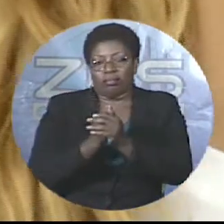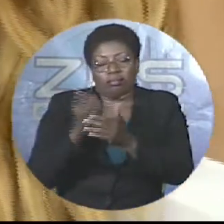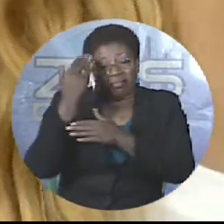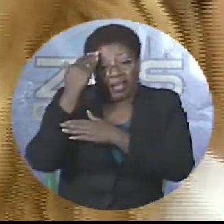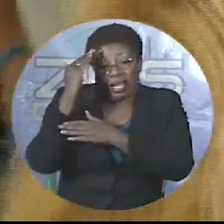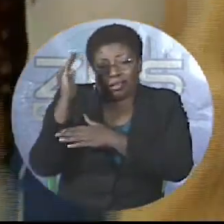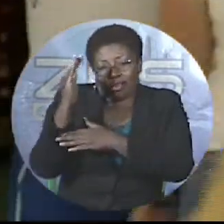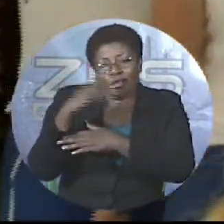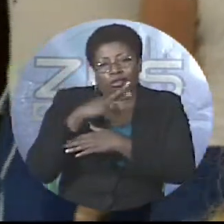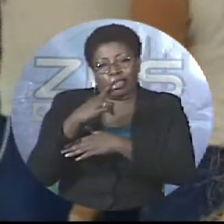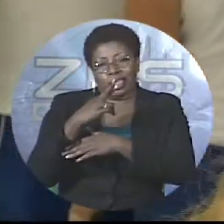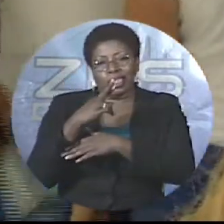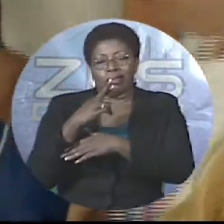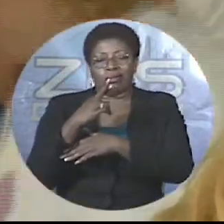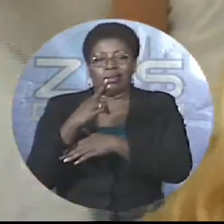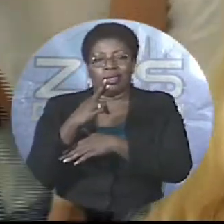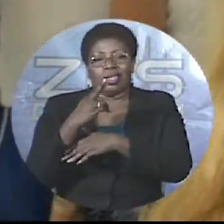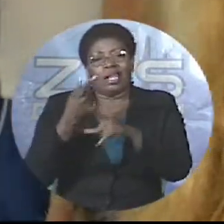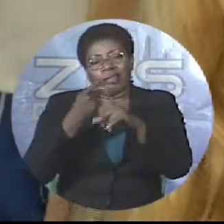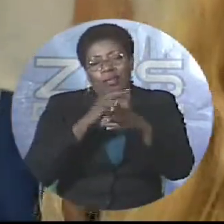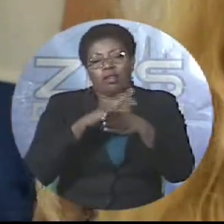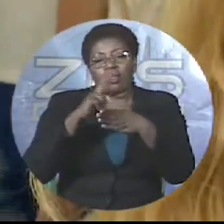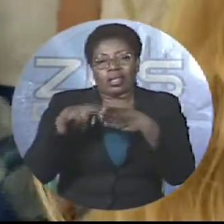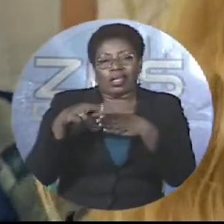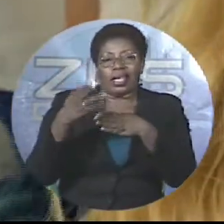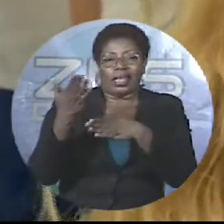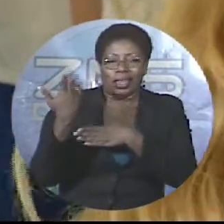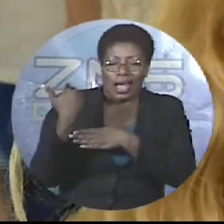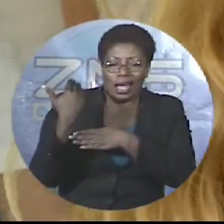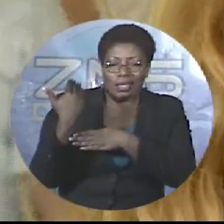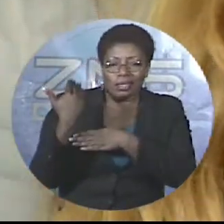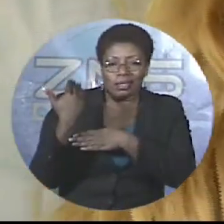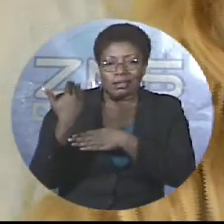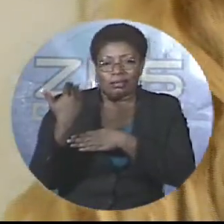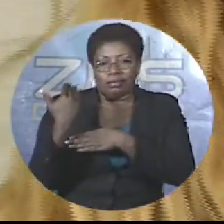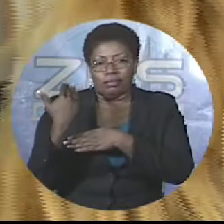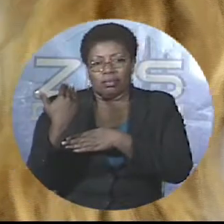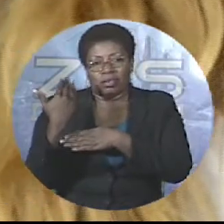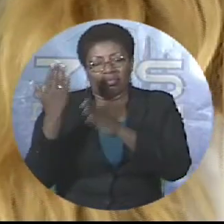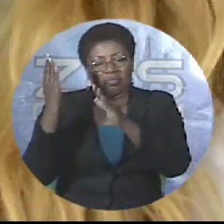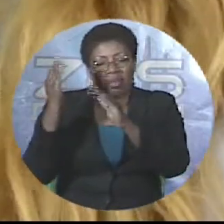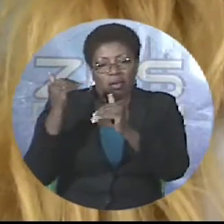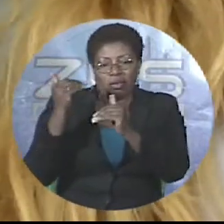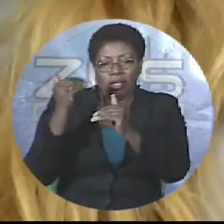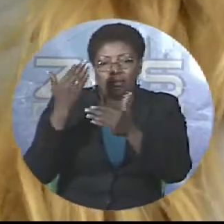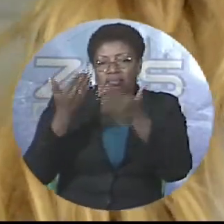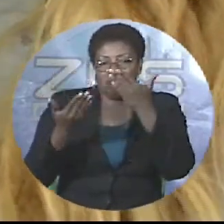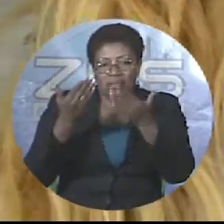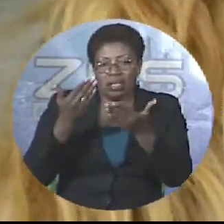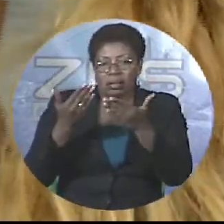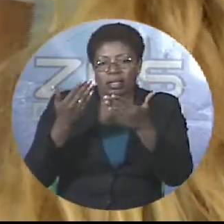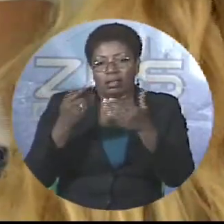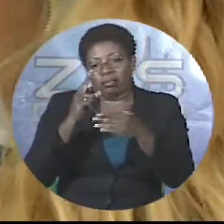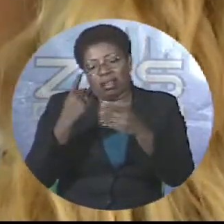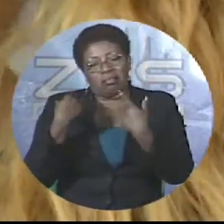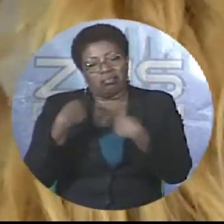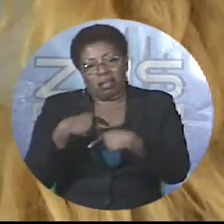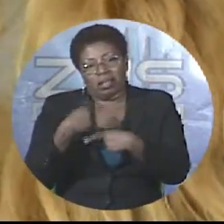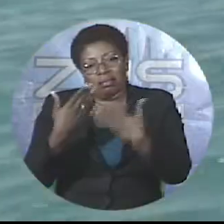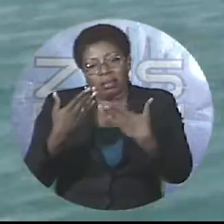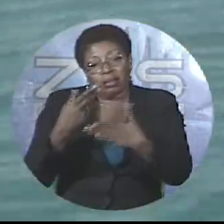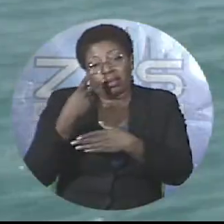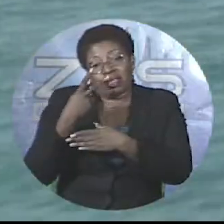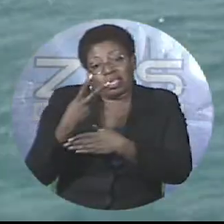I don't know really. I'm like based off the results from like last like in Samoa, then hopefully like maybe like medal, but I don't know, we'll